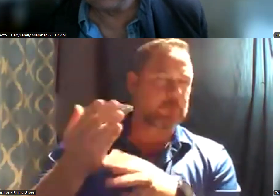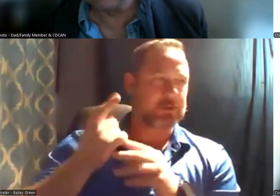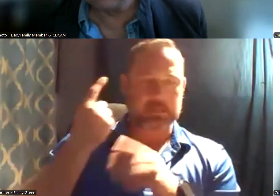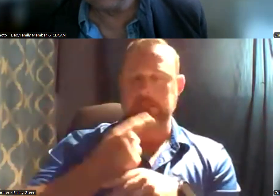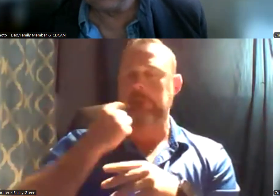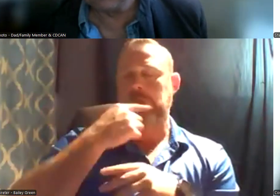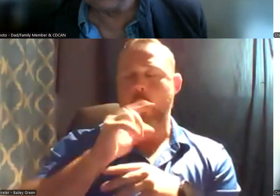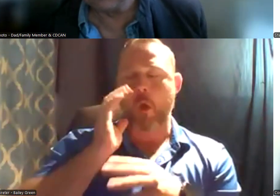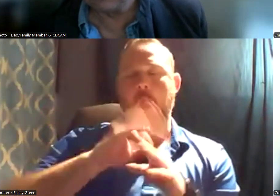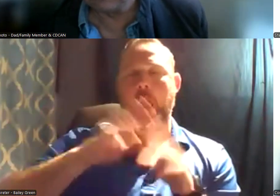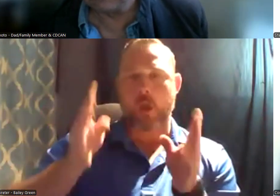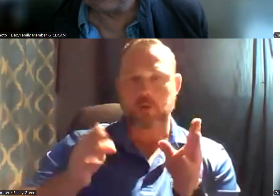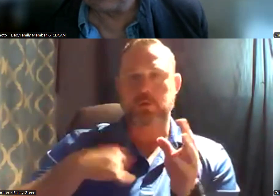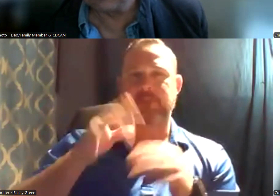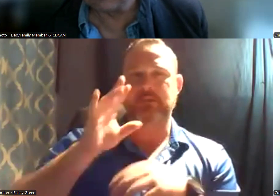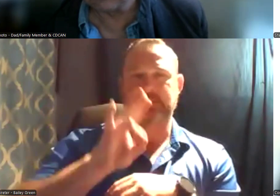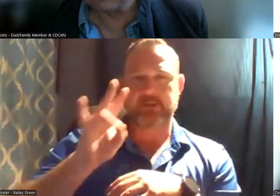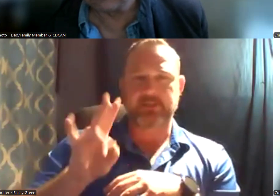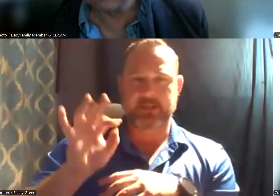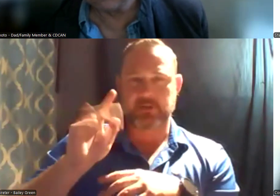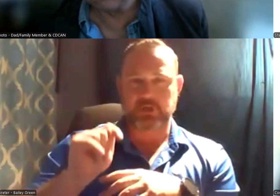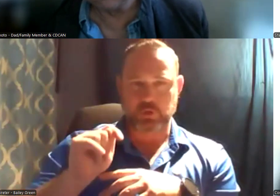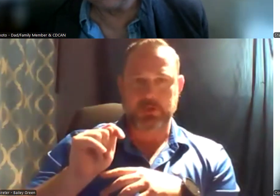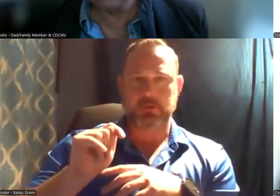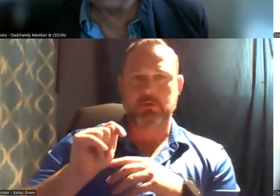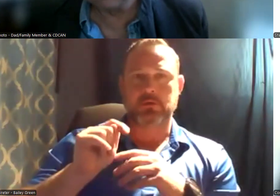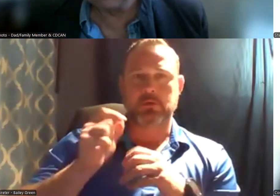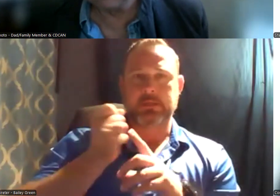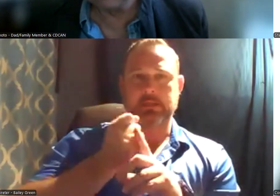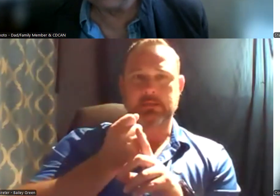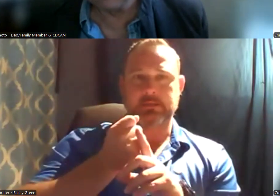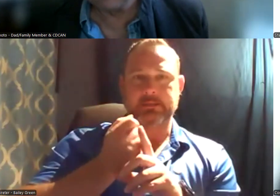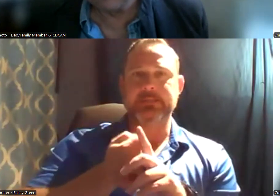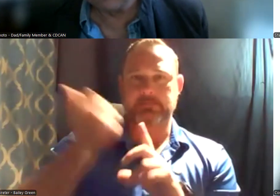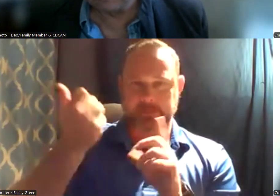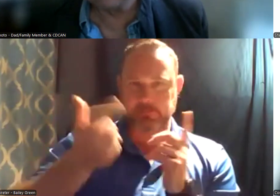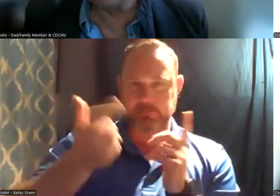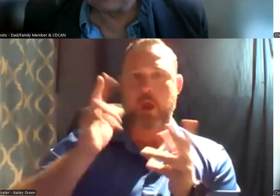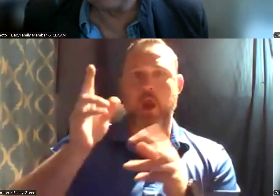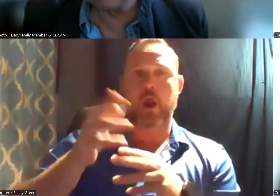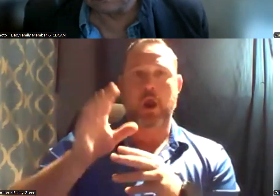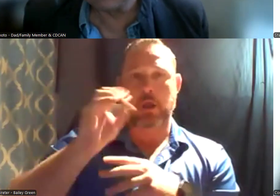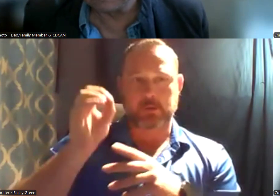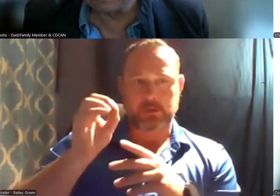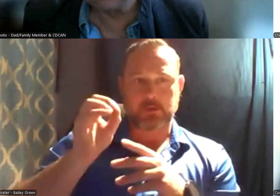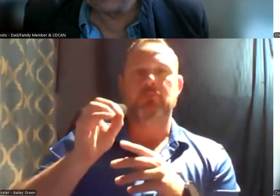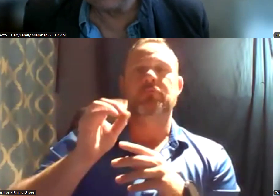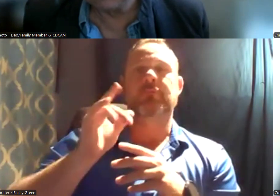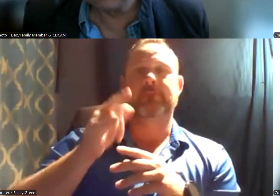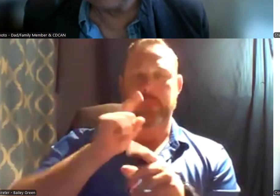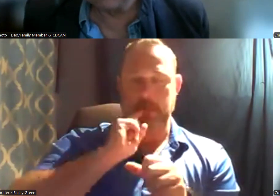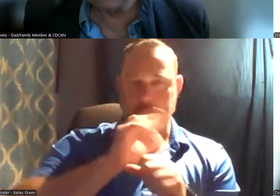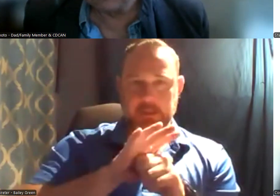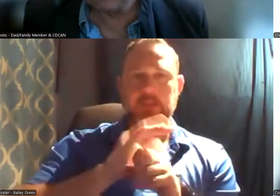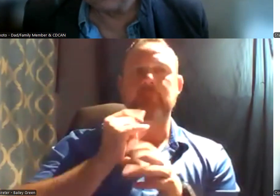a 77 unit displacement coming up, where an entity had bought and they committed for a certain period of